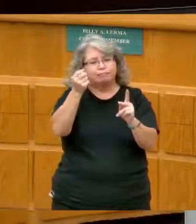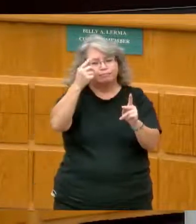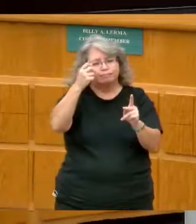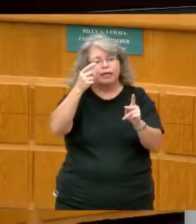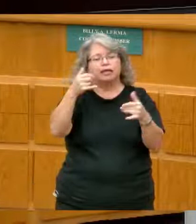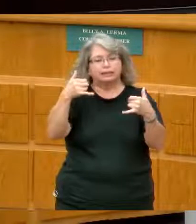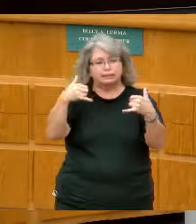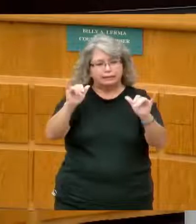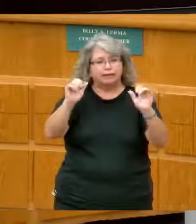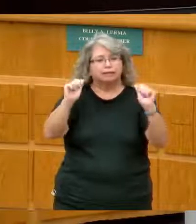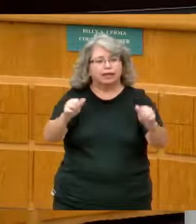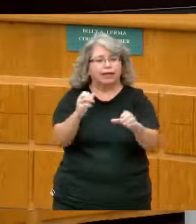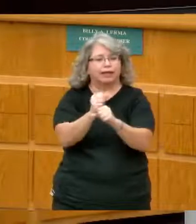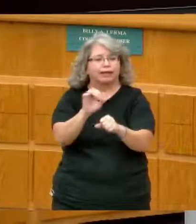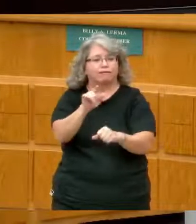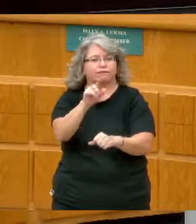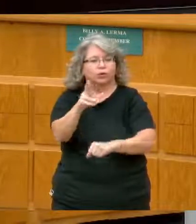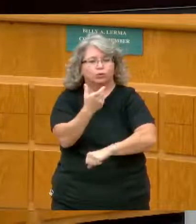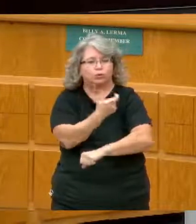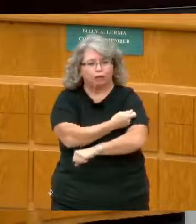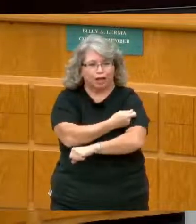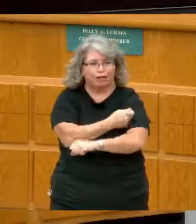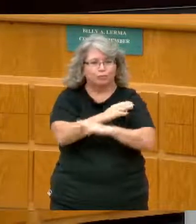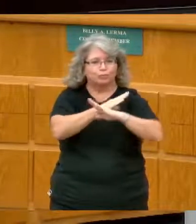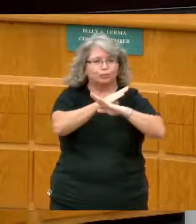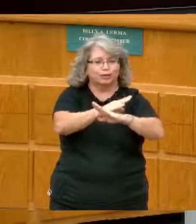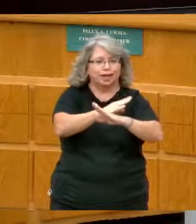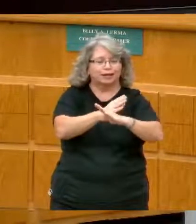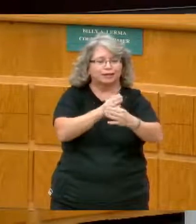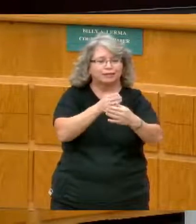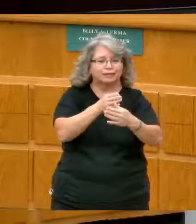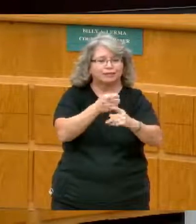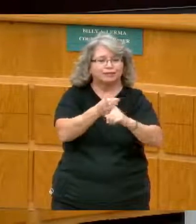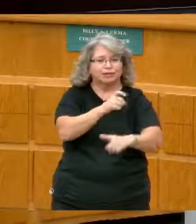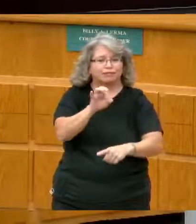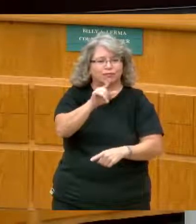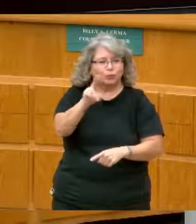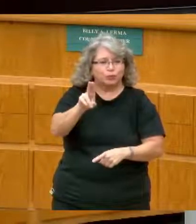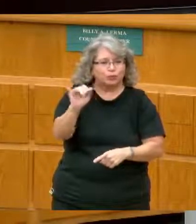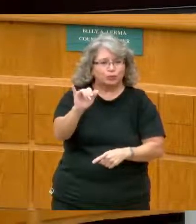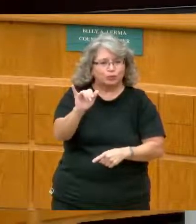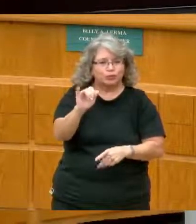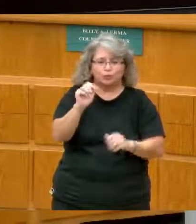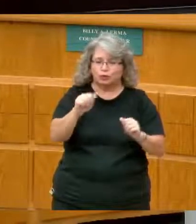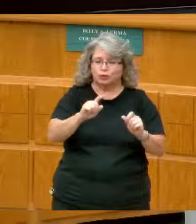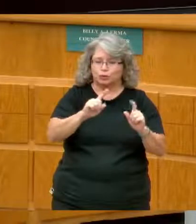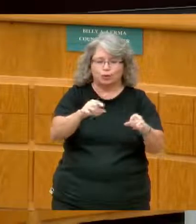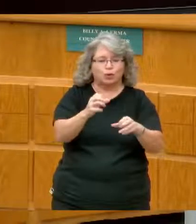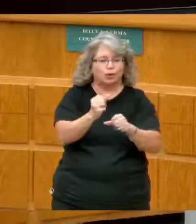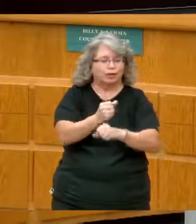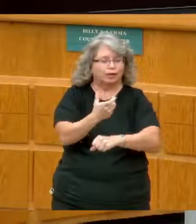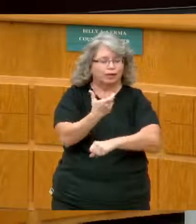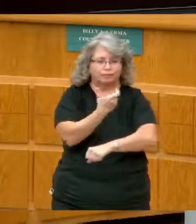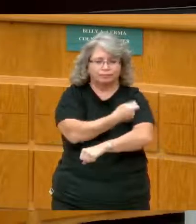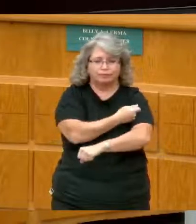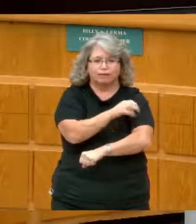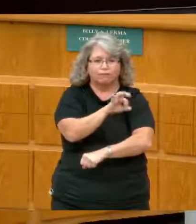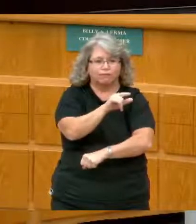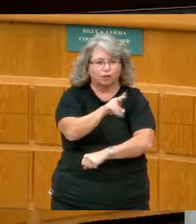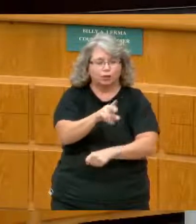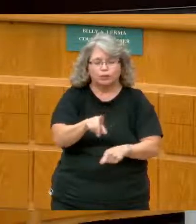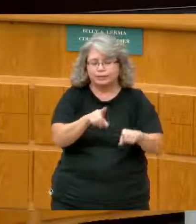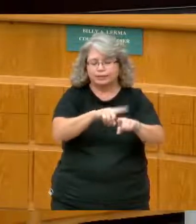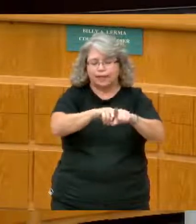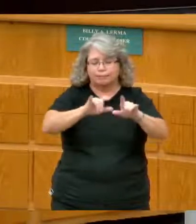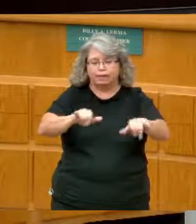important to get your flu shot so that way you have that protection against the flu. You can get it at the exact same time that you get your COVID-19